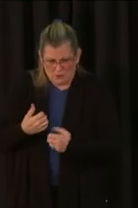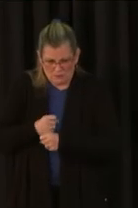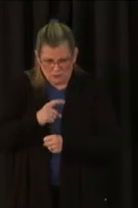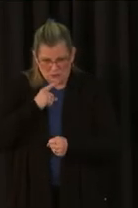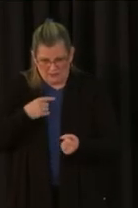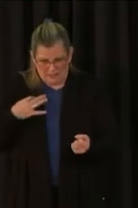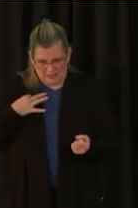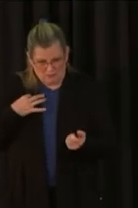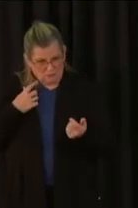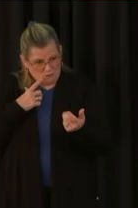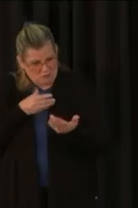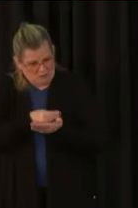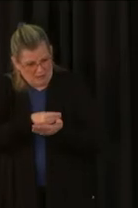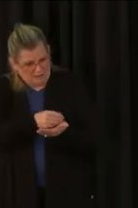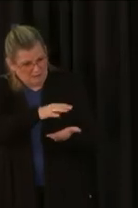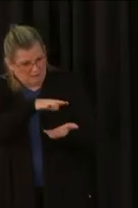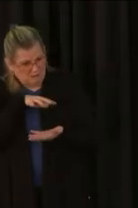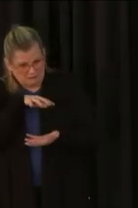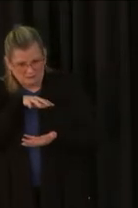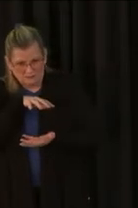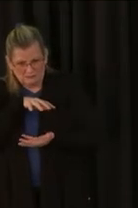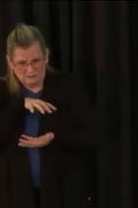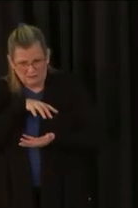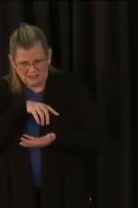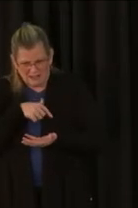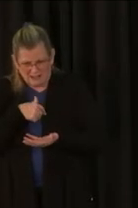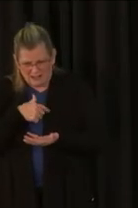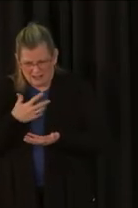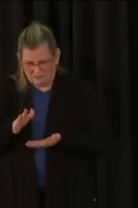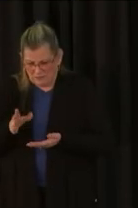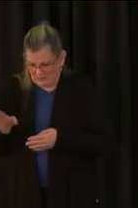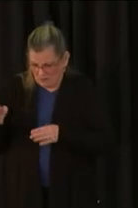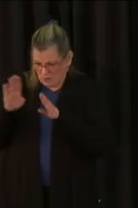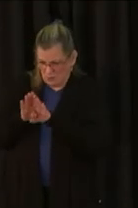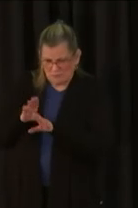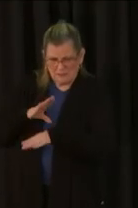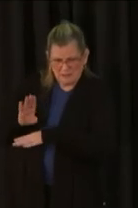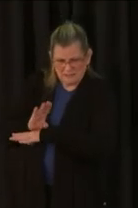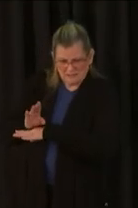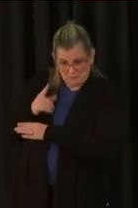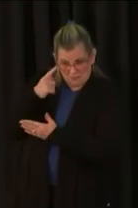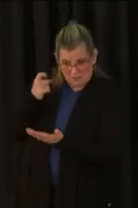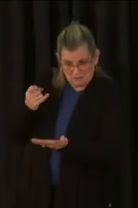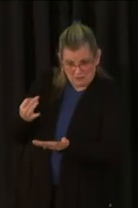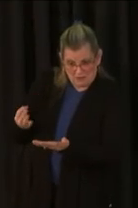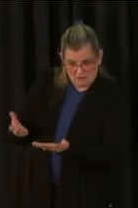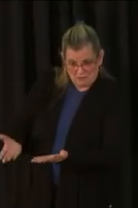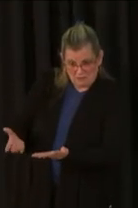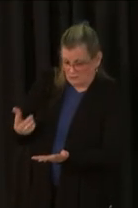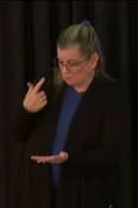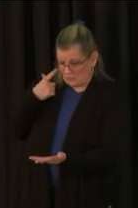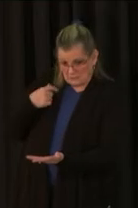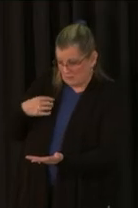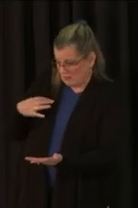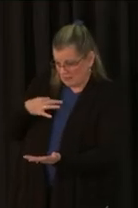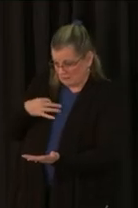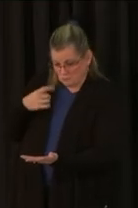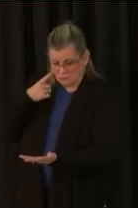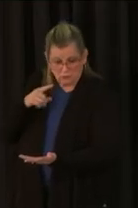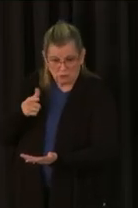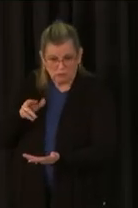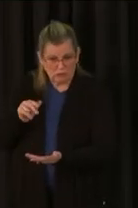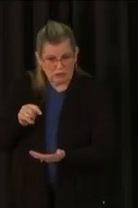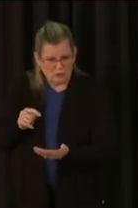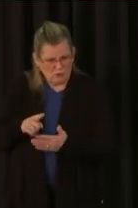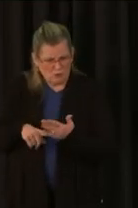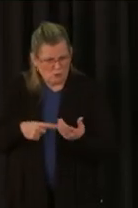to make. What's the mayor's office thoughts on that? Yeah, and I'm going to pull Sabangway into this a little bit, because